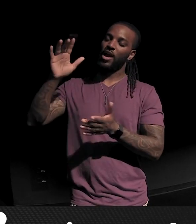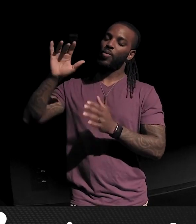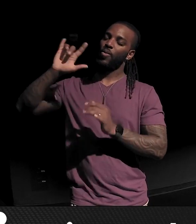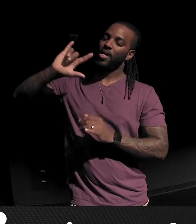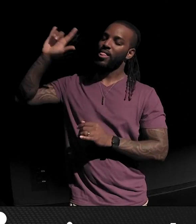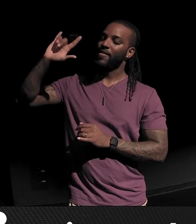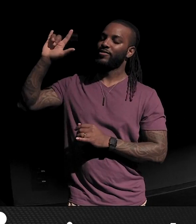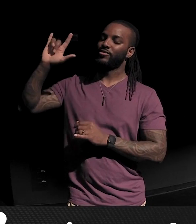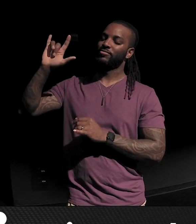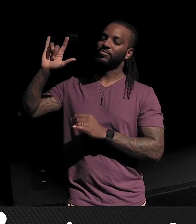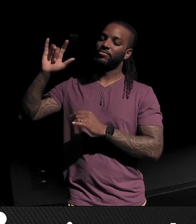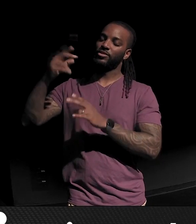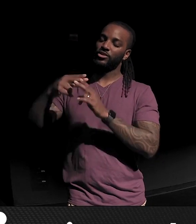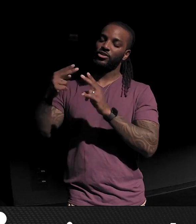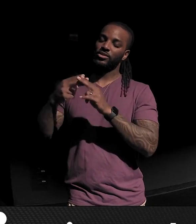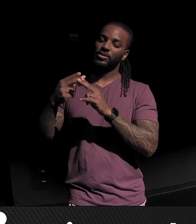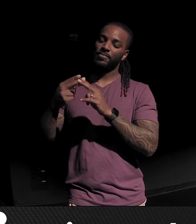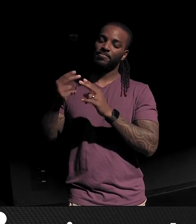in your name. Amen.